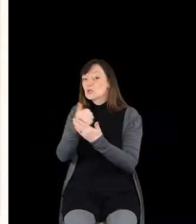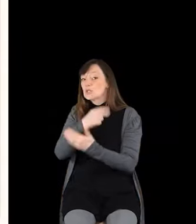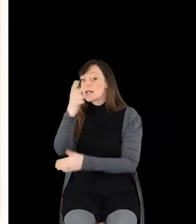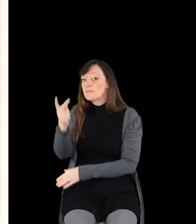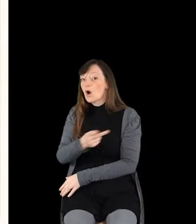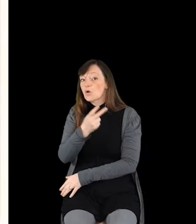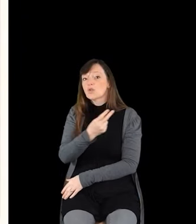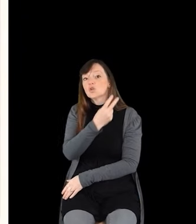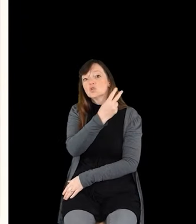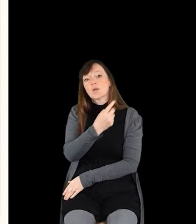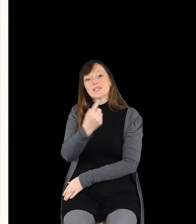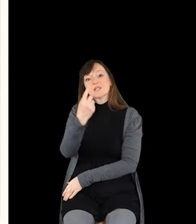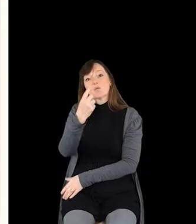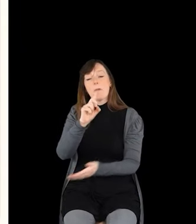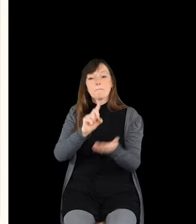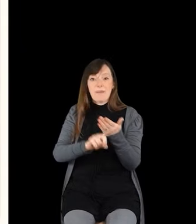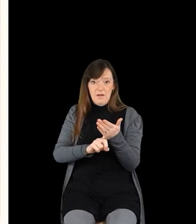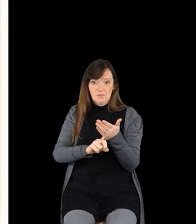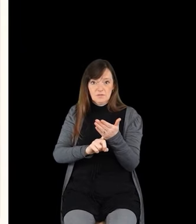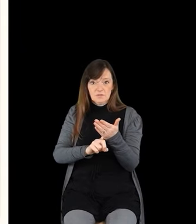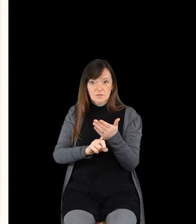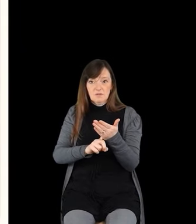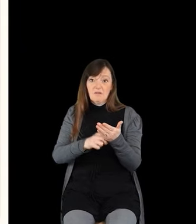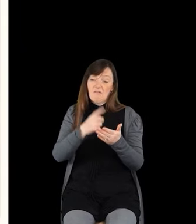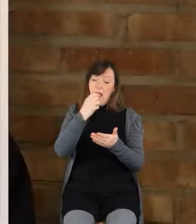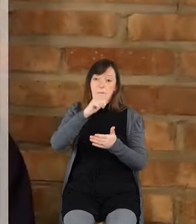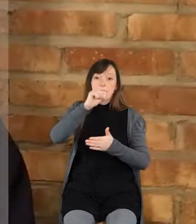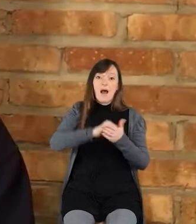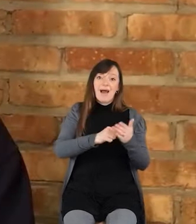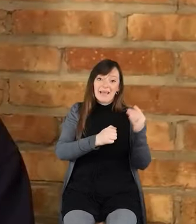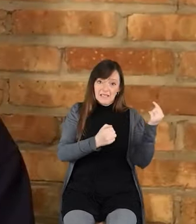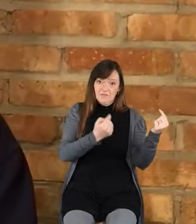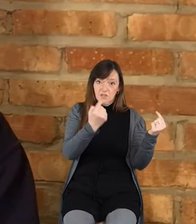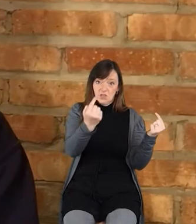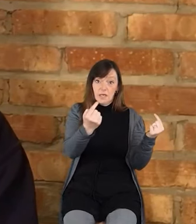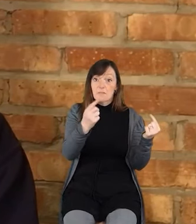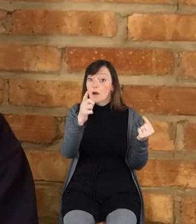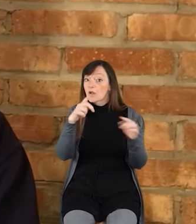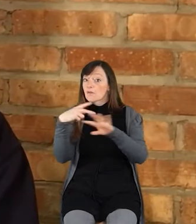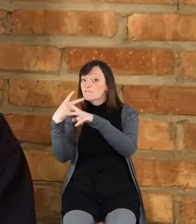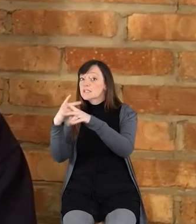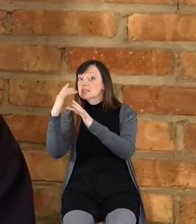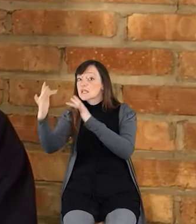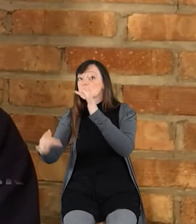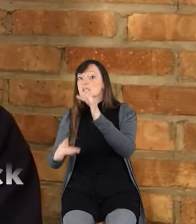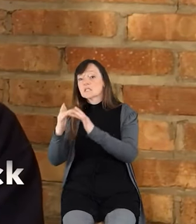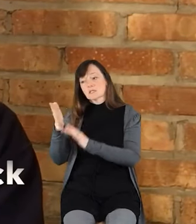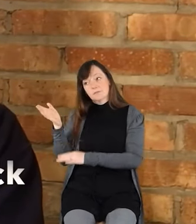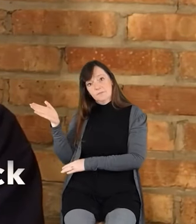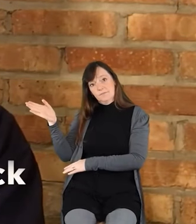together should be £21. You can buy them individually at a special deal. But if you go to